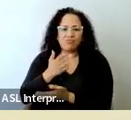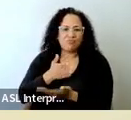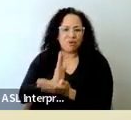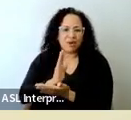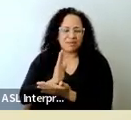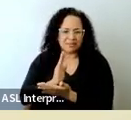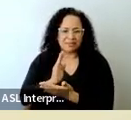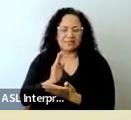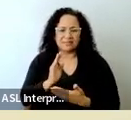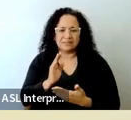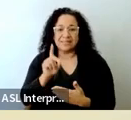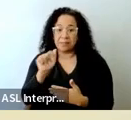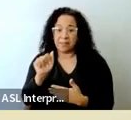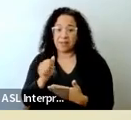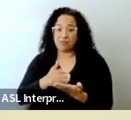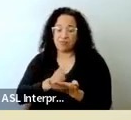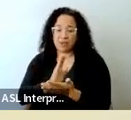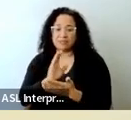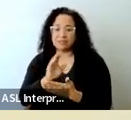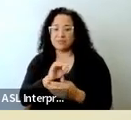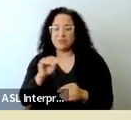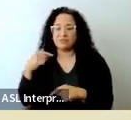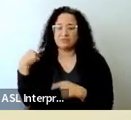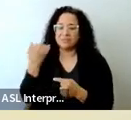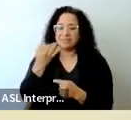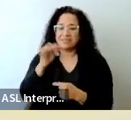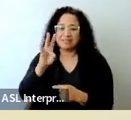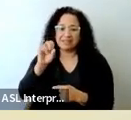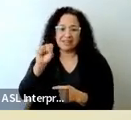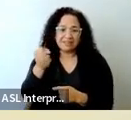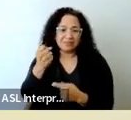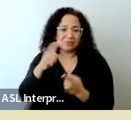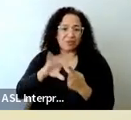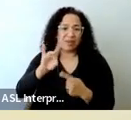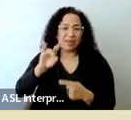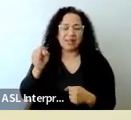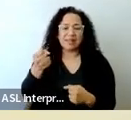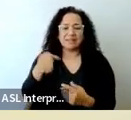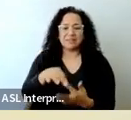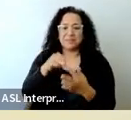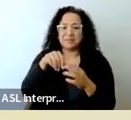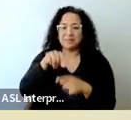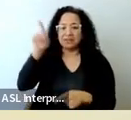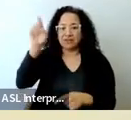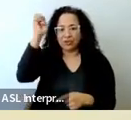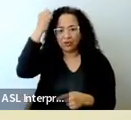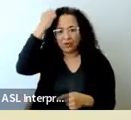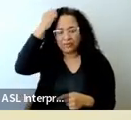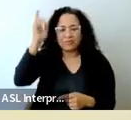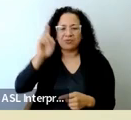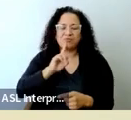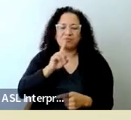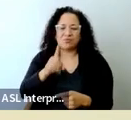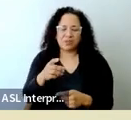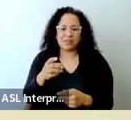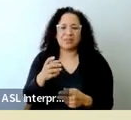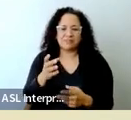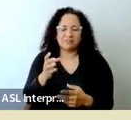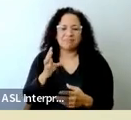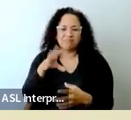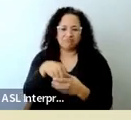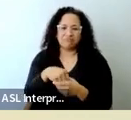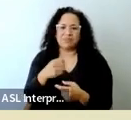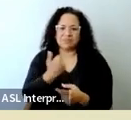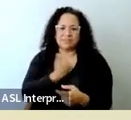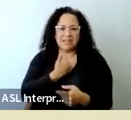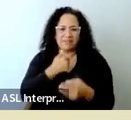rights movement of the 70s into the 80s, particularly in Europe, really embraced the concept of self-determination